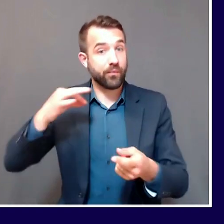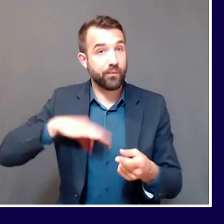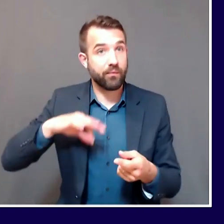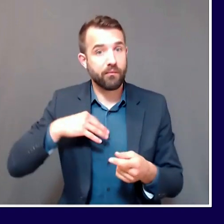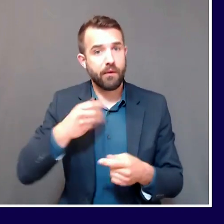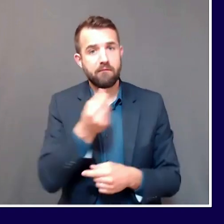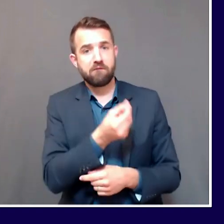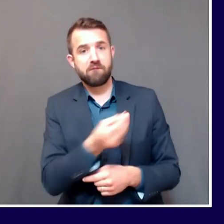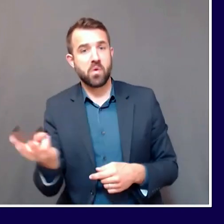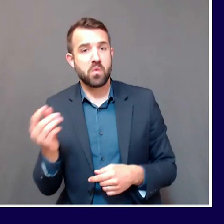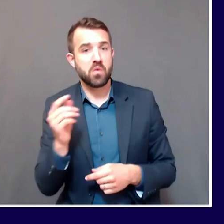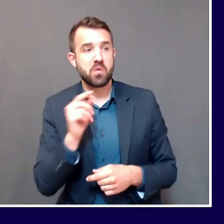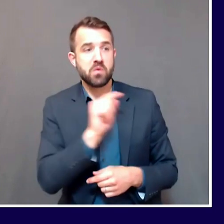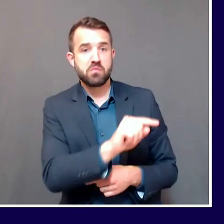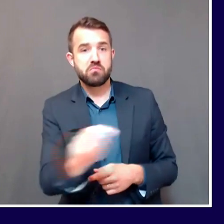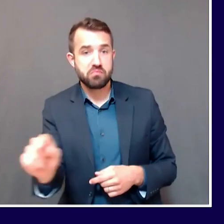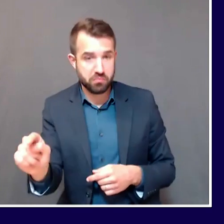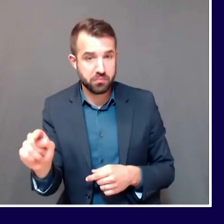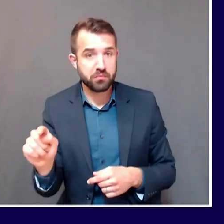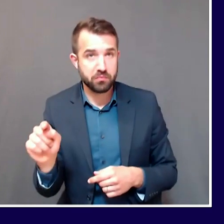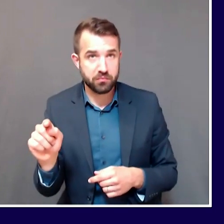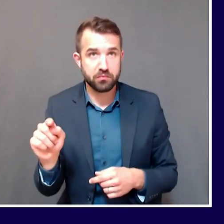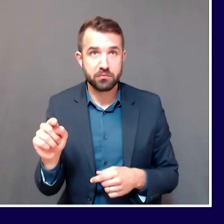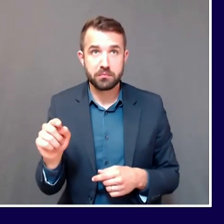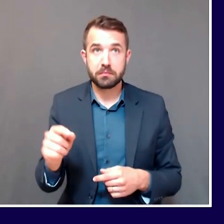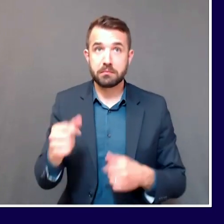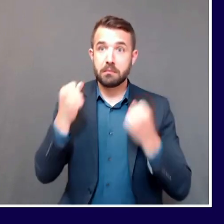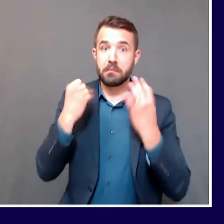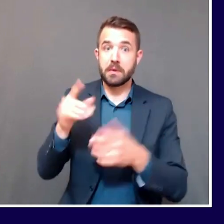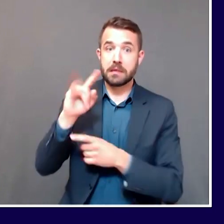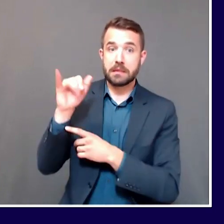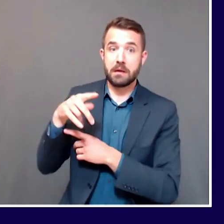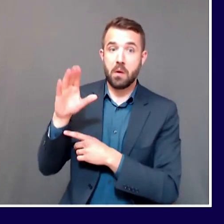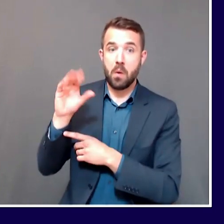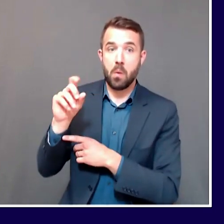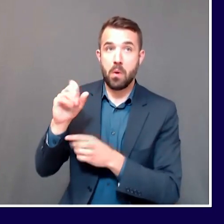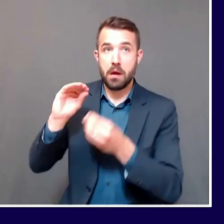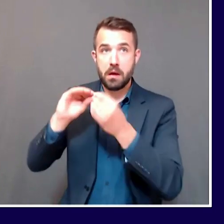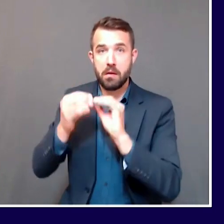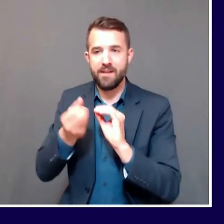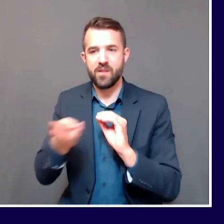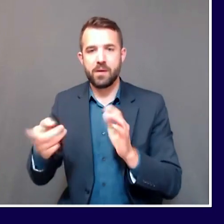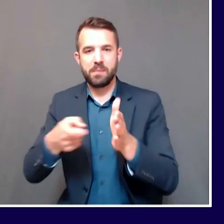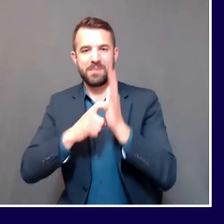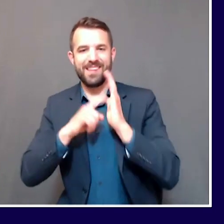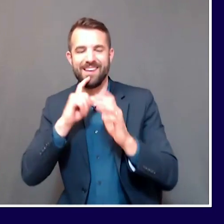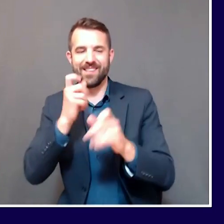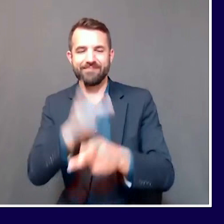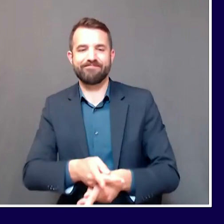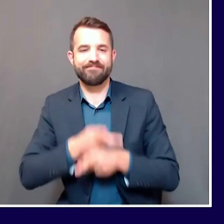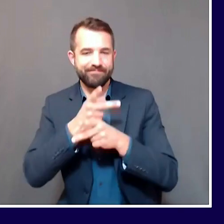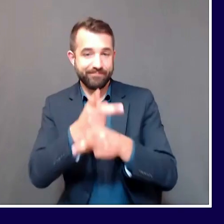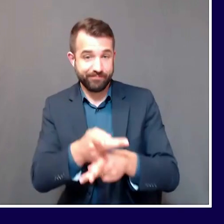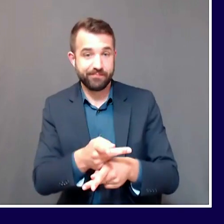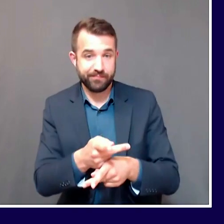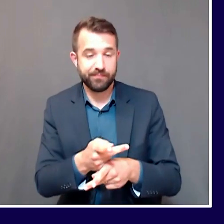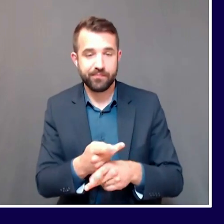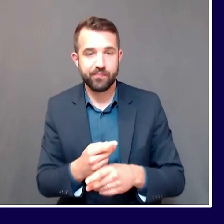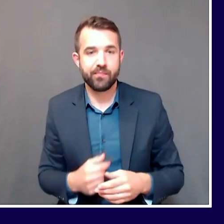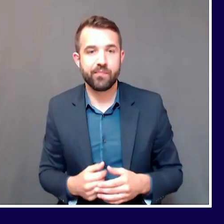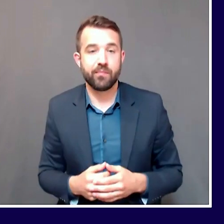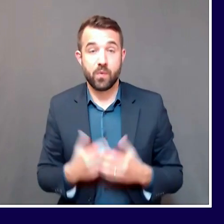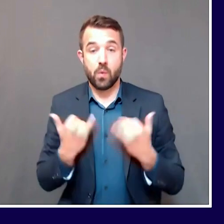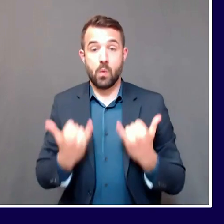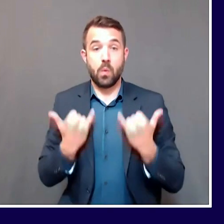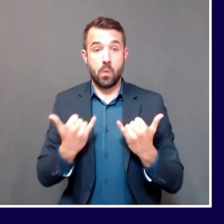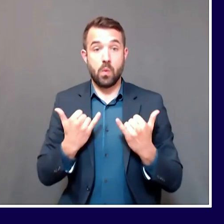of zip codes. When you put all of those things together, we have to be extra, extra careful. Just because we're in a pandemic doesn't